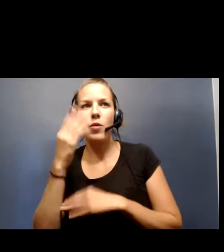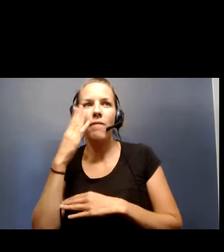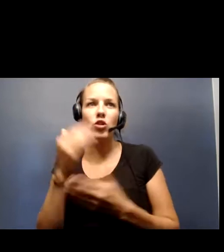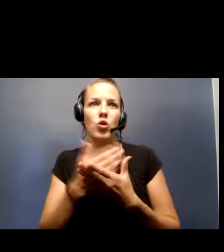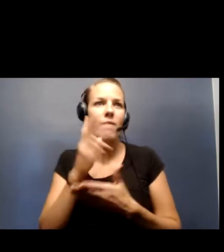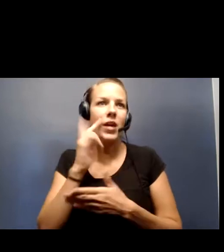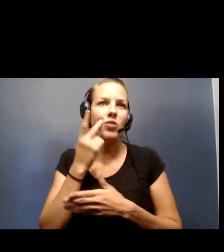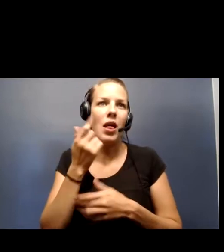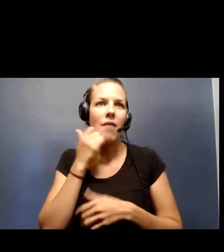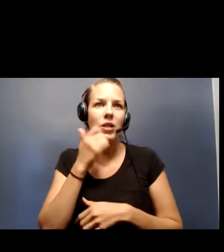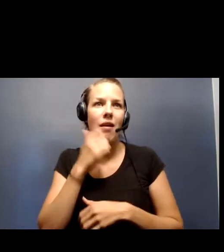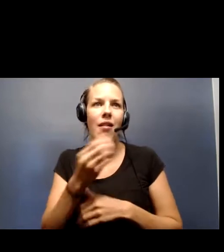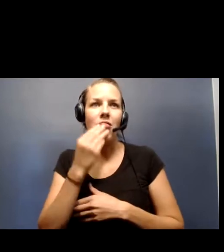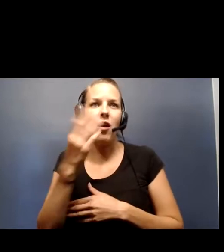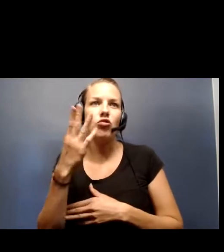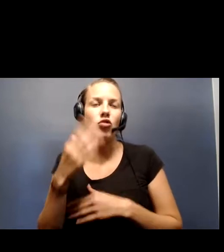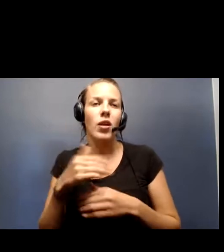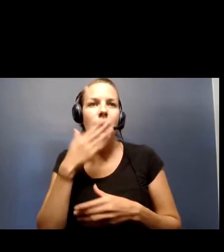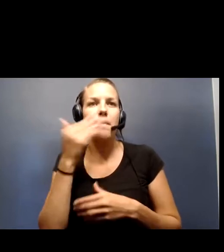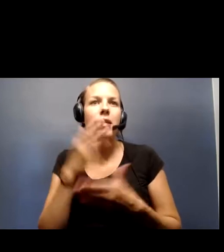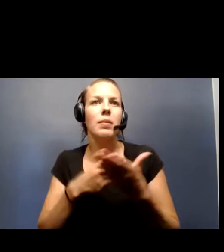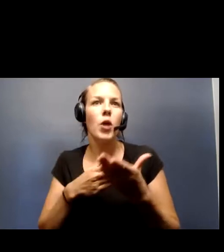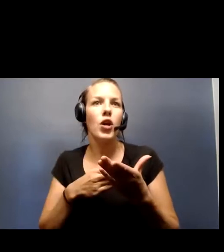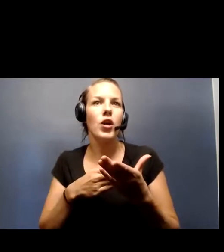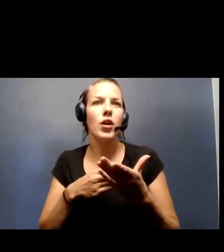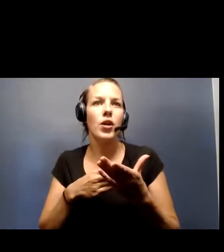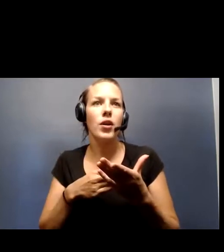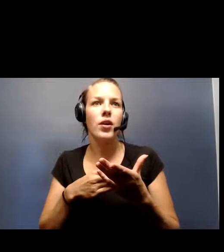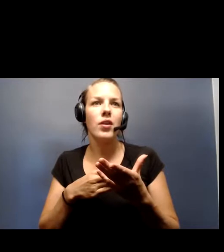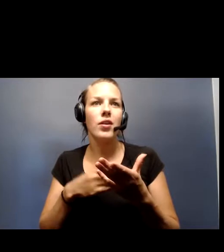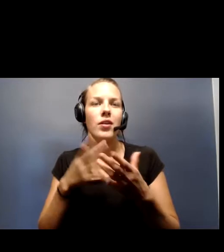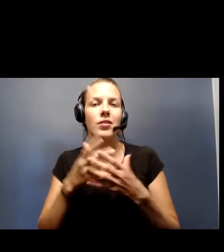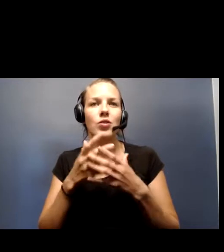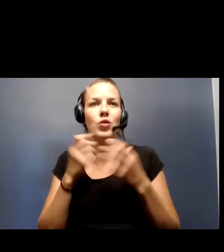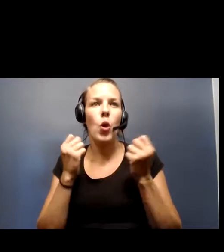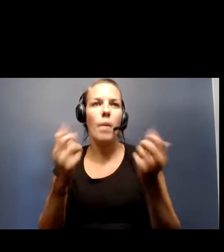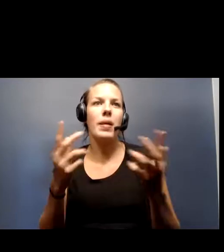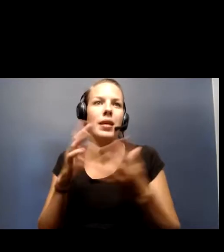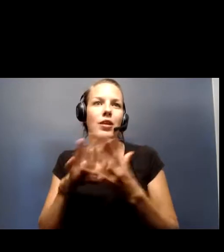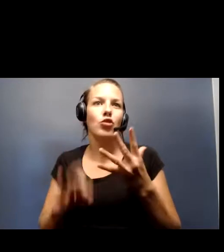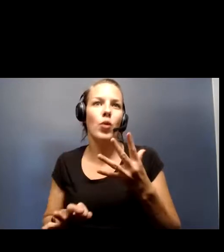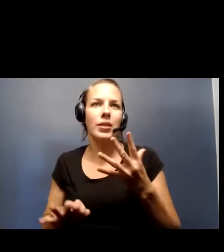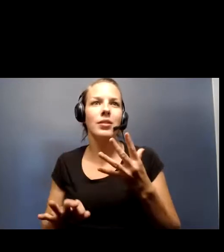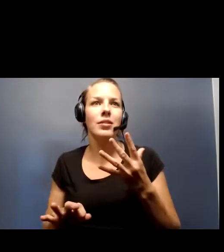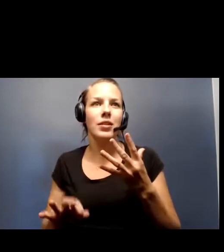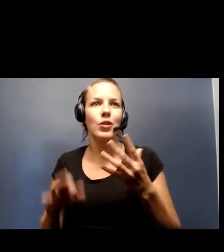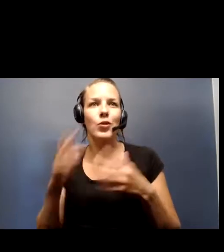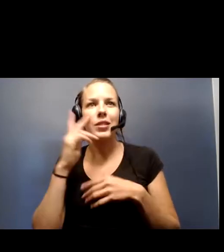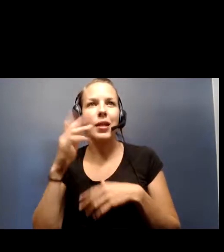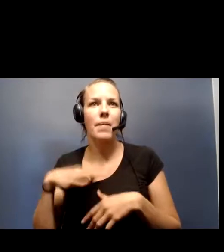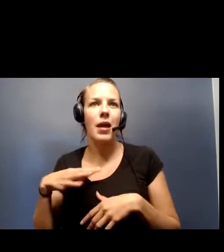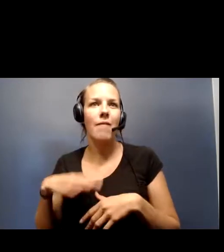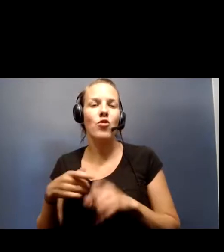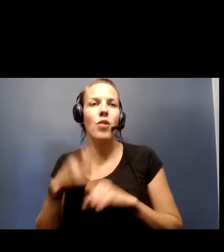lunch. Some of the best parts is that you can have so many abundant choices and that you can see some benefits from